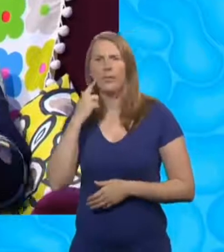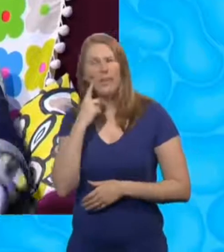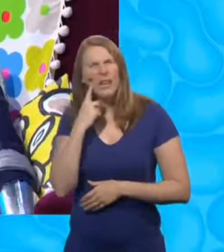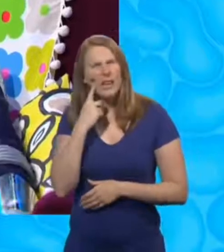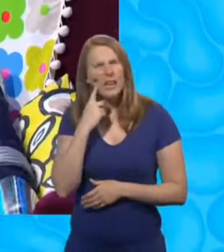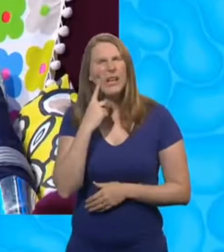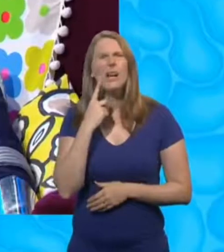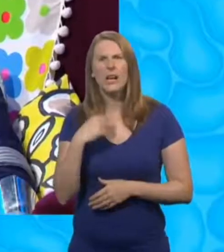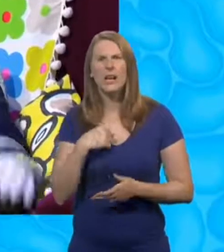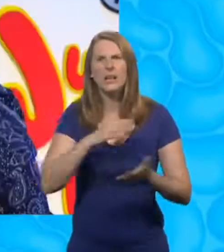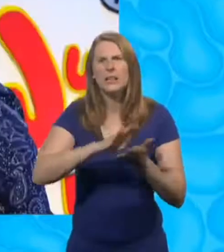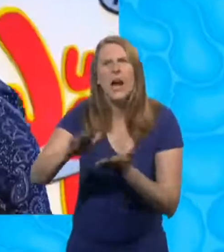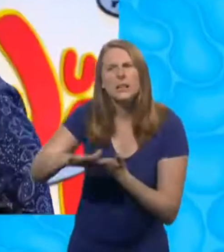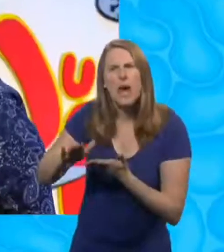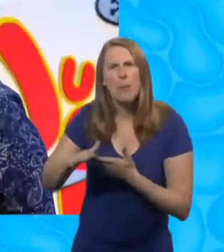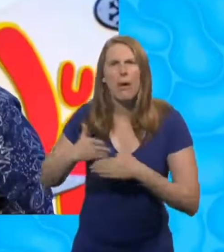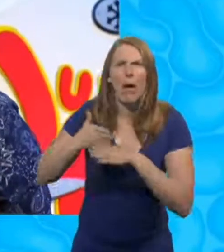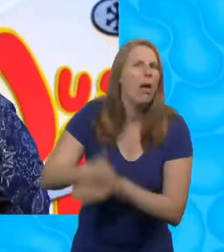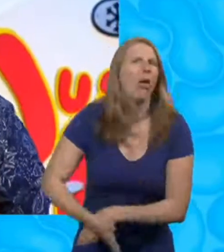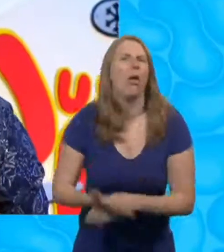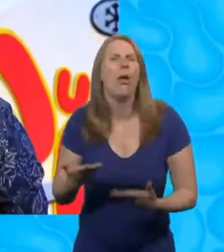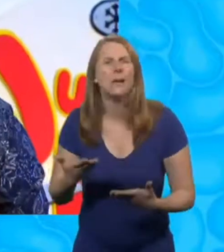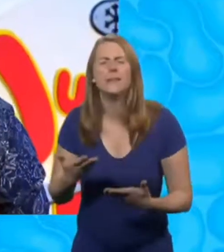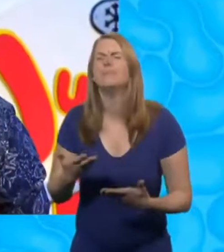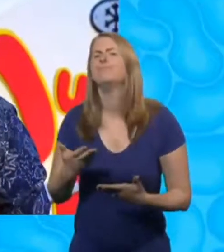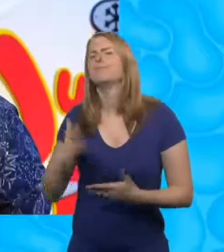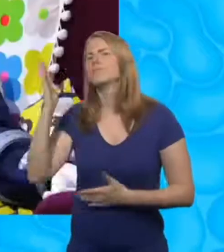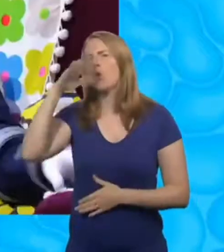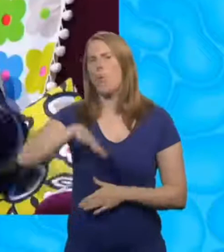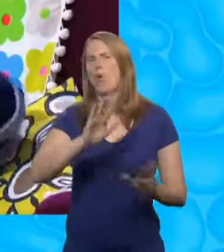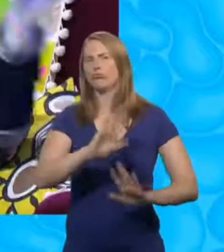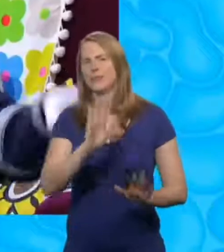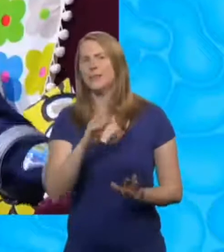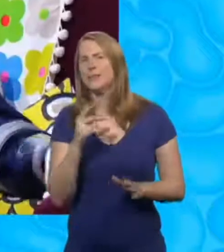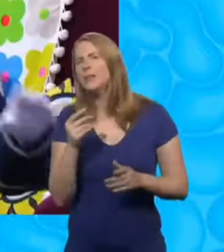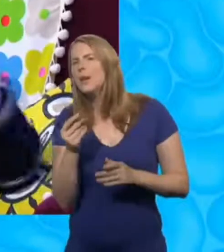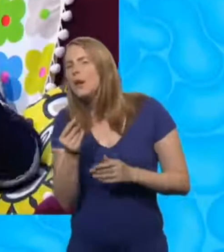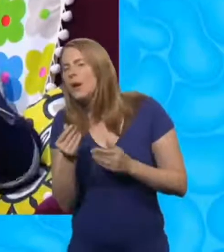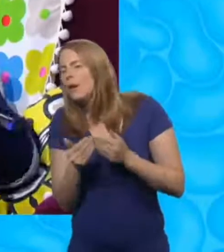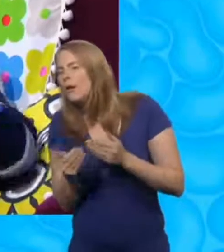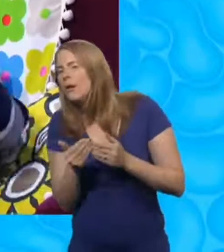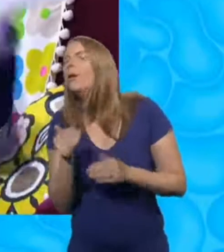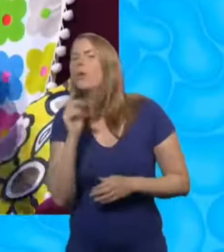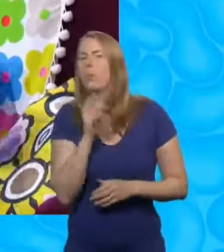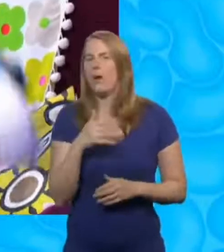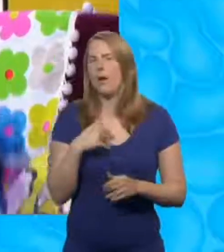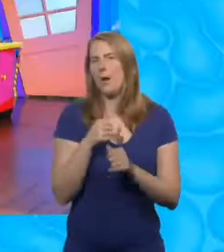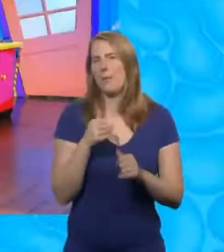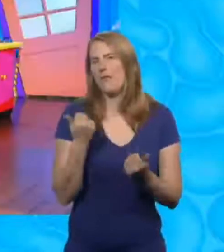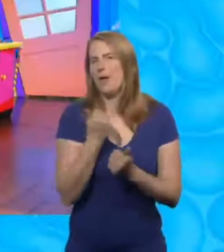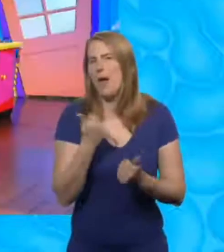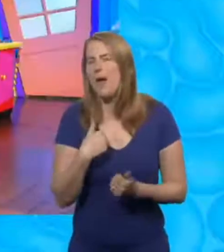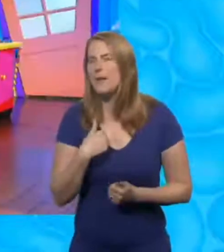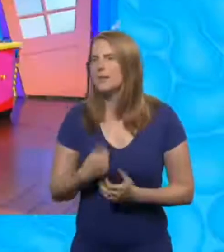I think my battery may be running a little flat. I think I might have overdone it on the last bit of tidying. Oh, don't worry, sir. I'm sure I'll be fine in